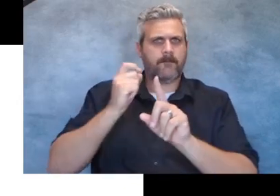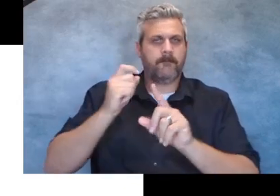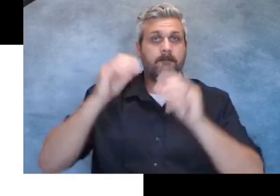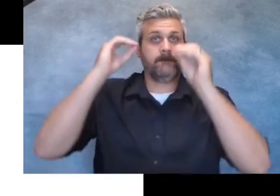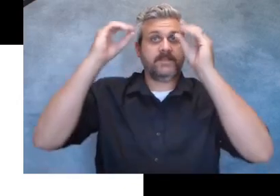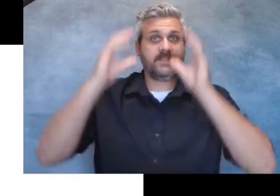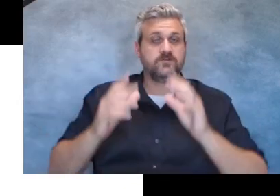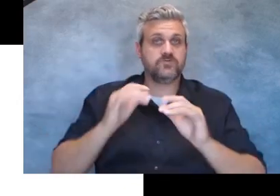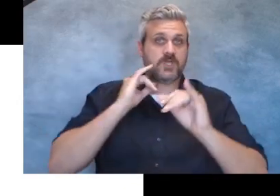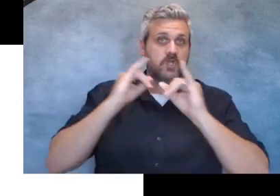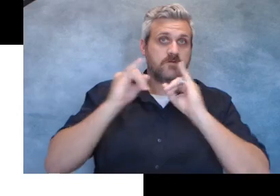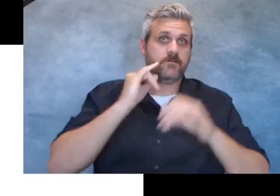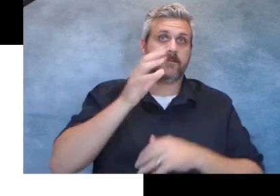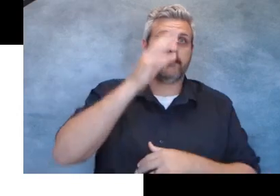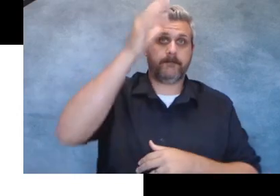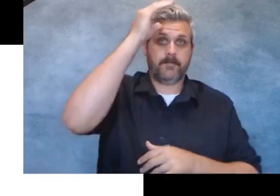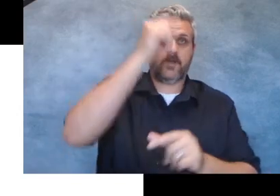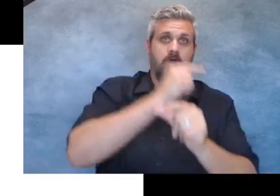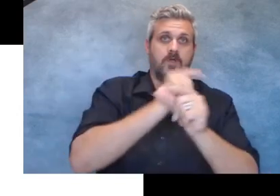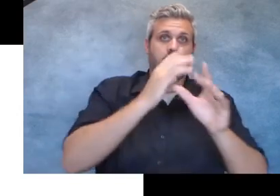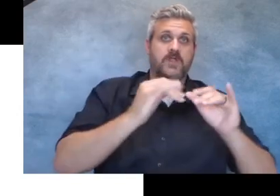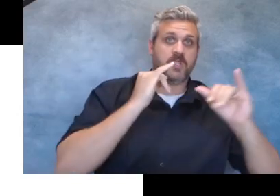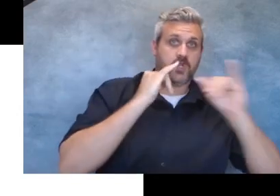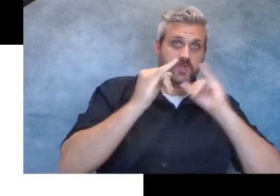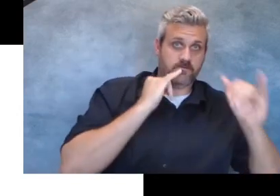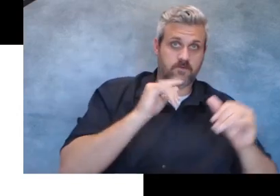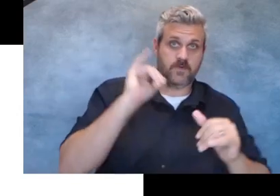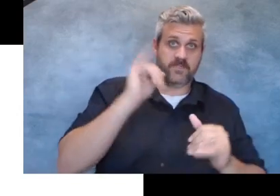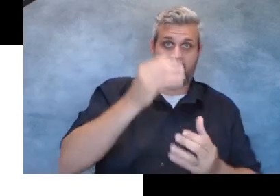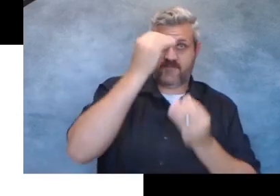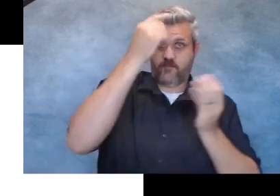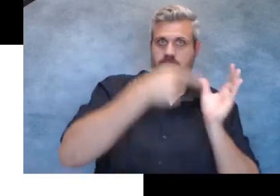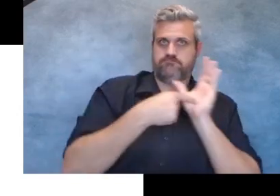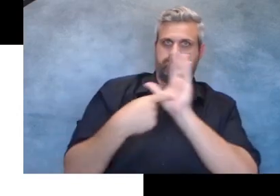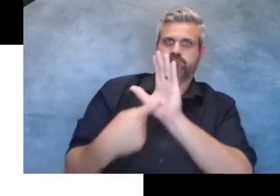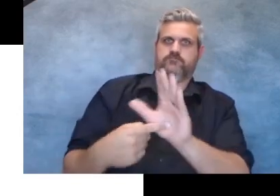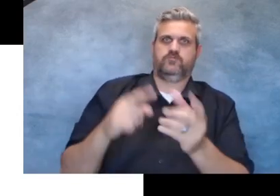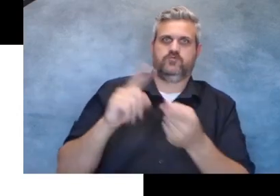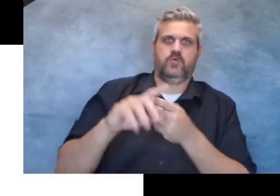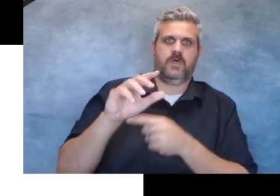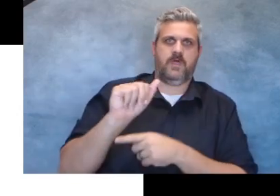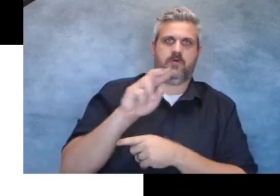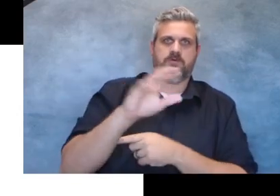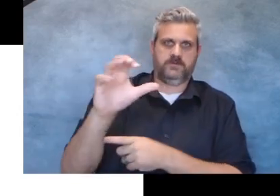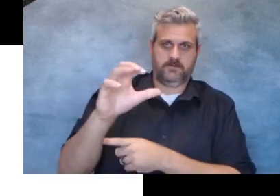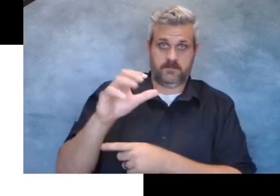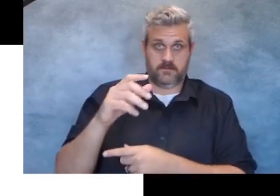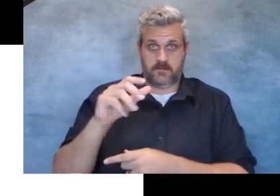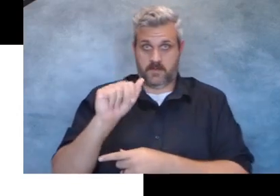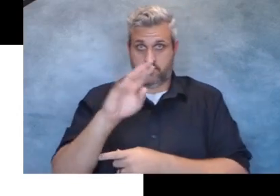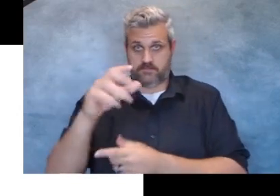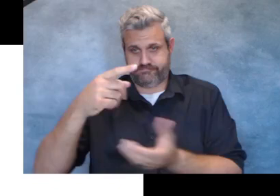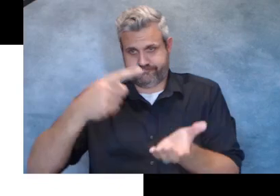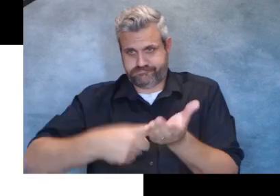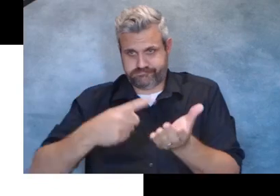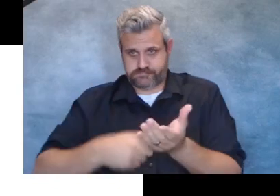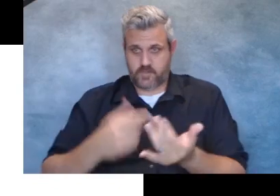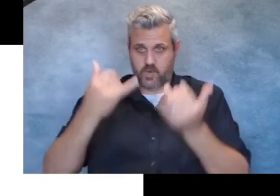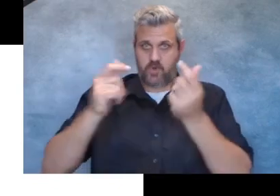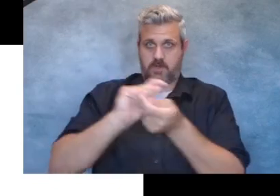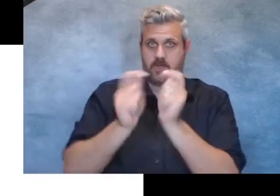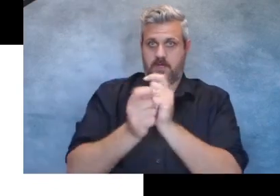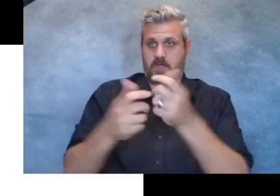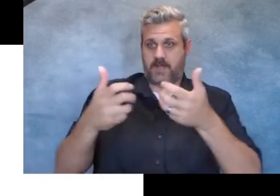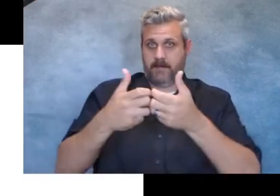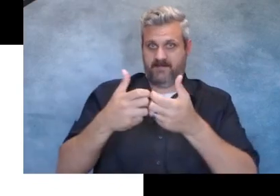or guardian interviews. This information would be shared with the ARC. As you can see, the ARC discusses the student's current adaptive